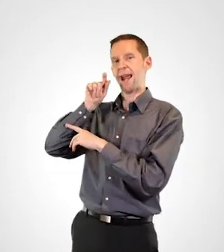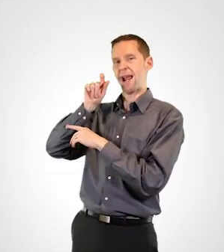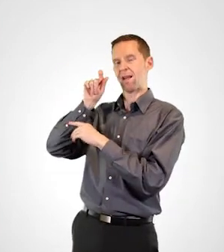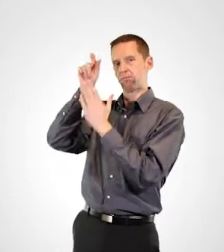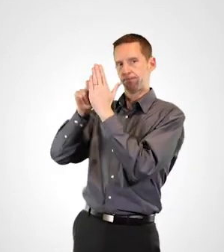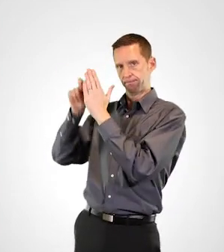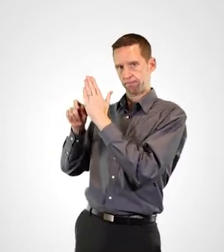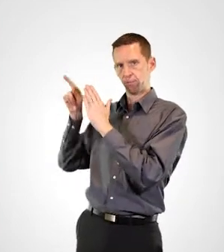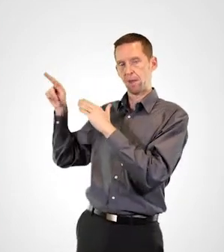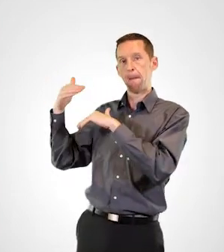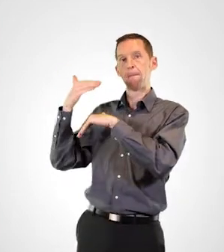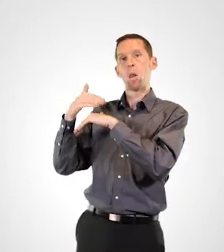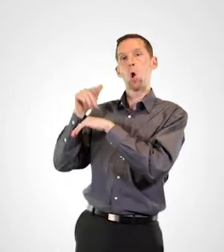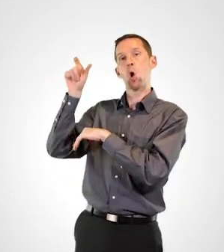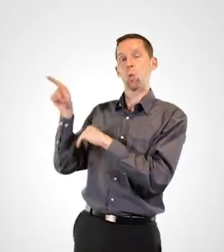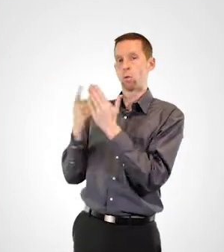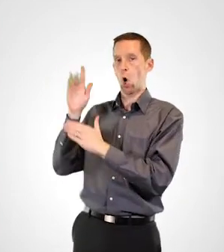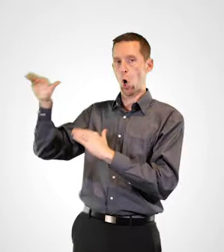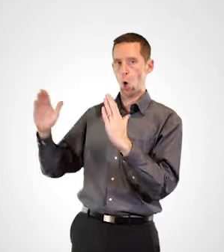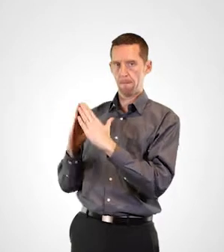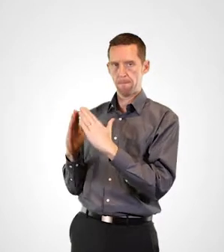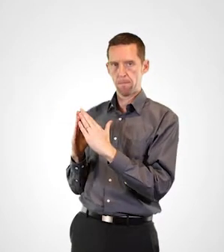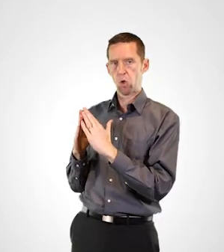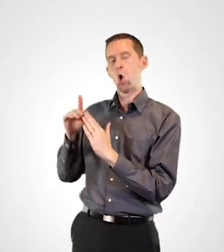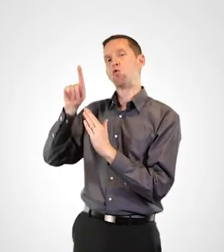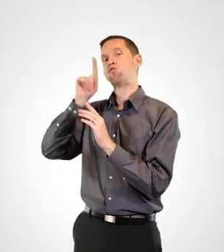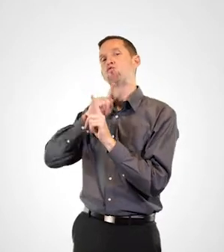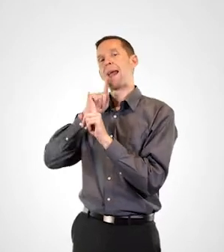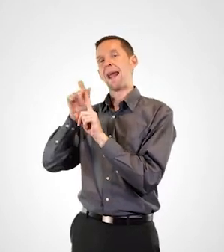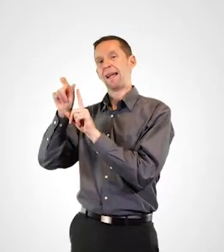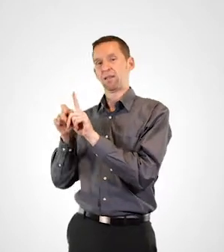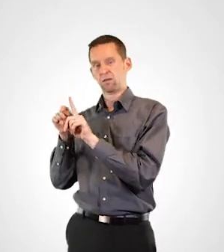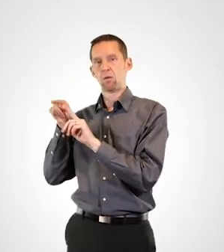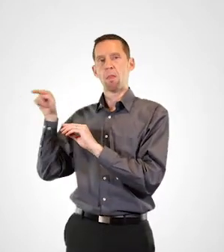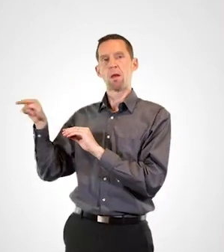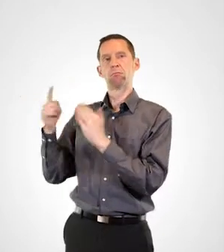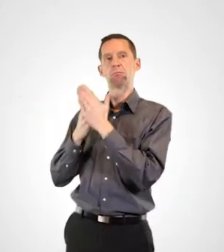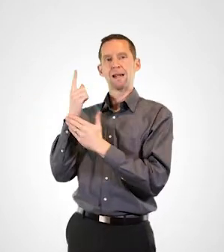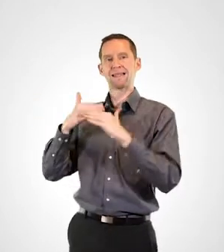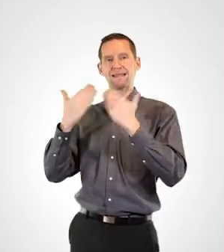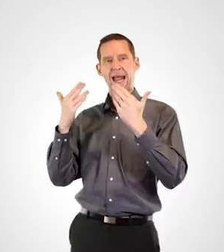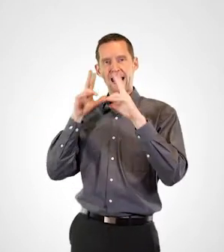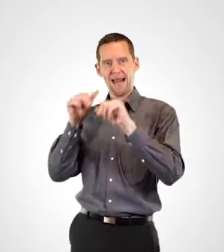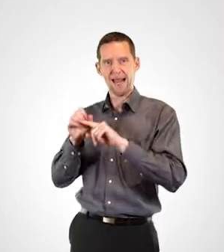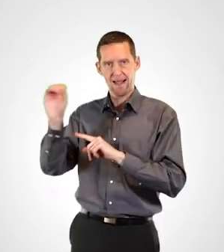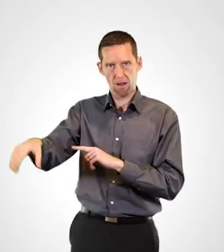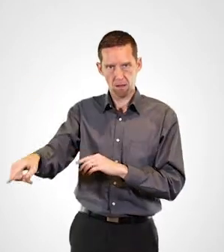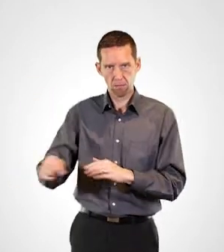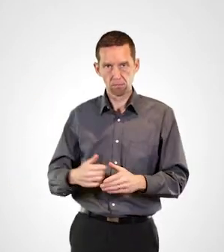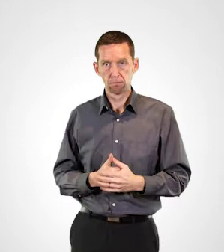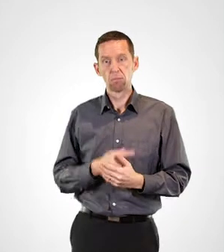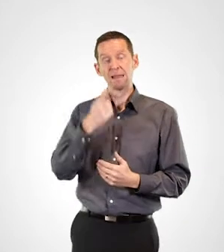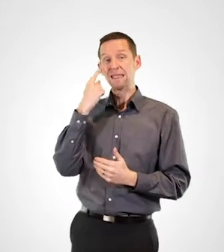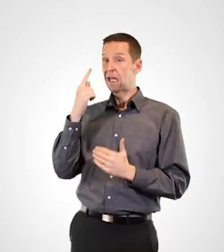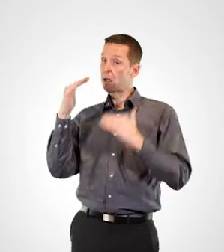your screen, the blue bars are what's happening in the home, and the red bars are what's happening in the daycare. And you can see a